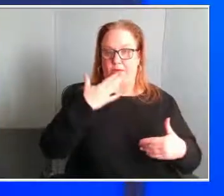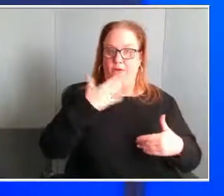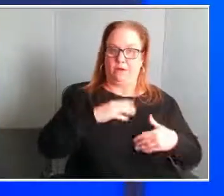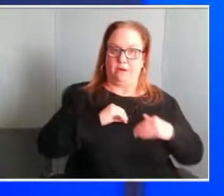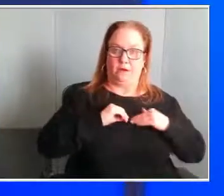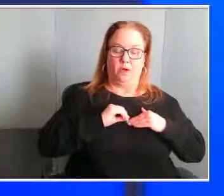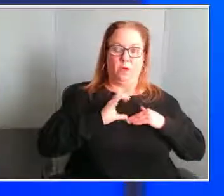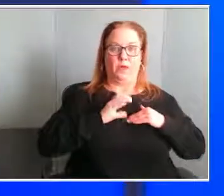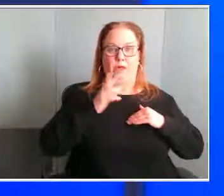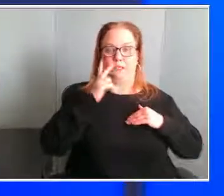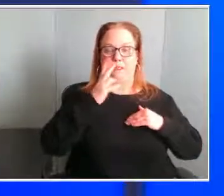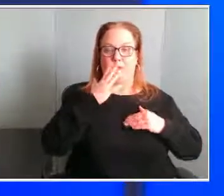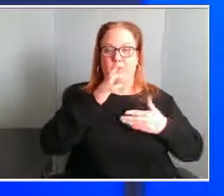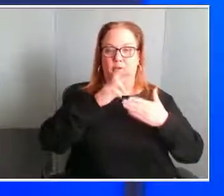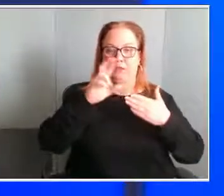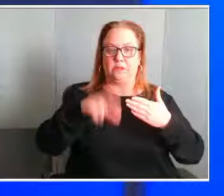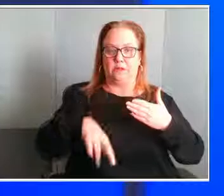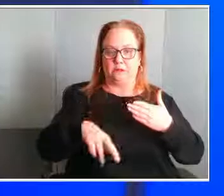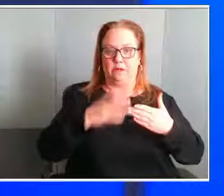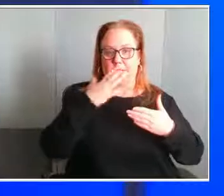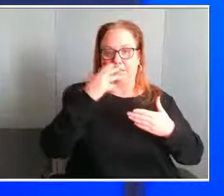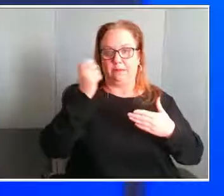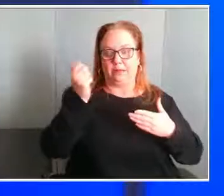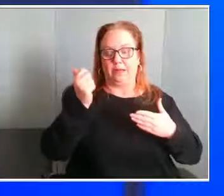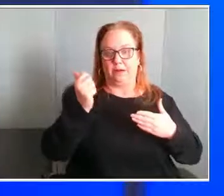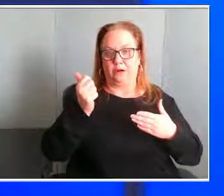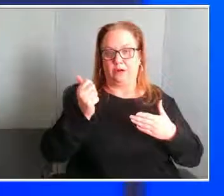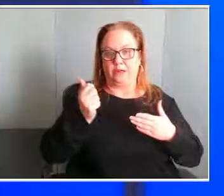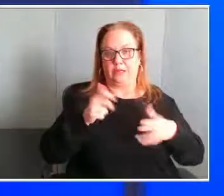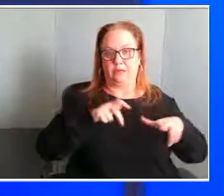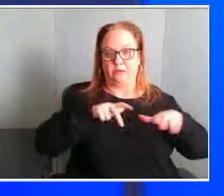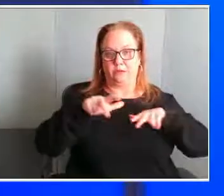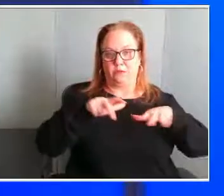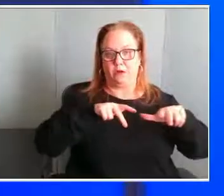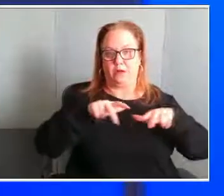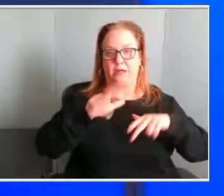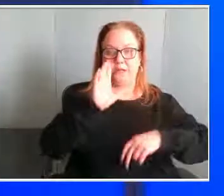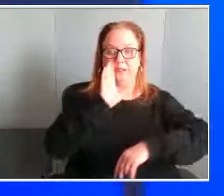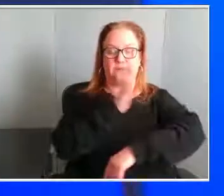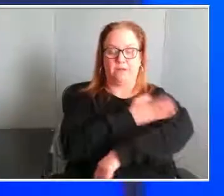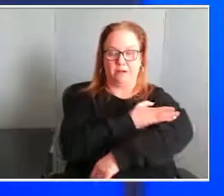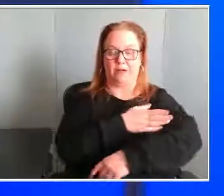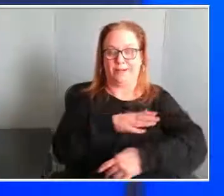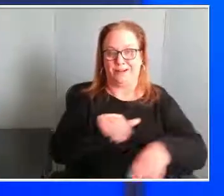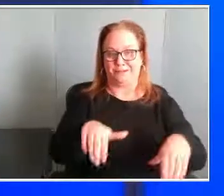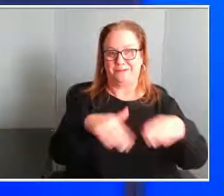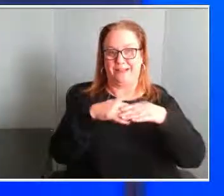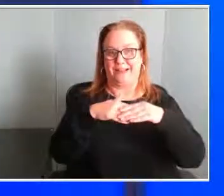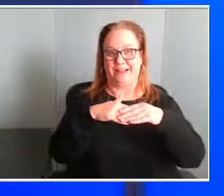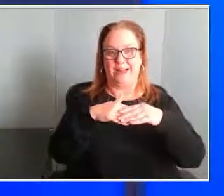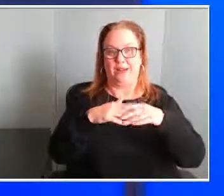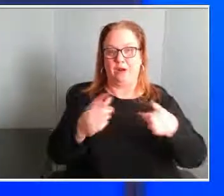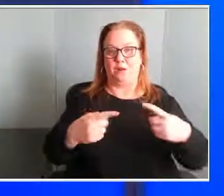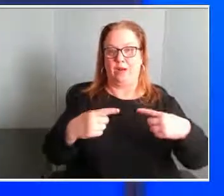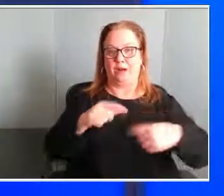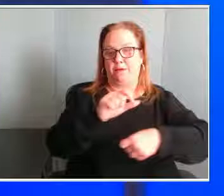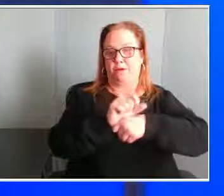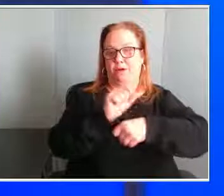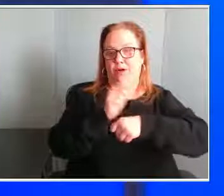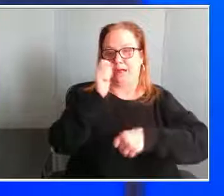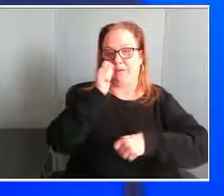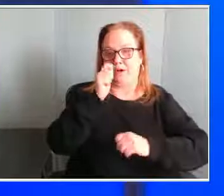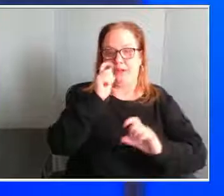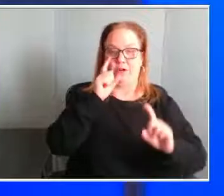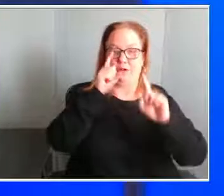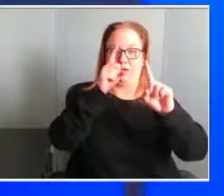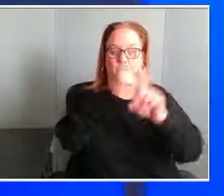a good outcome, and it is even better that he got to walk his daughter down the aisle. We come to work every day, and this is our goal for